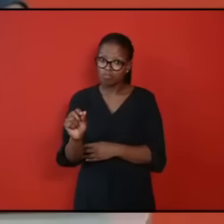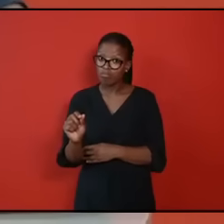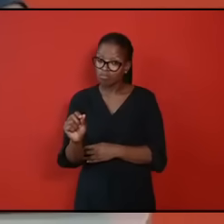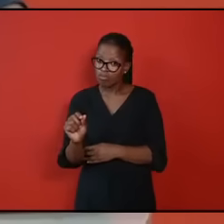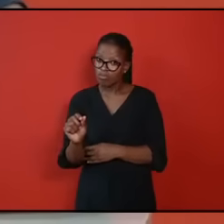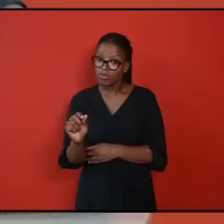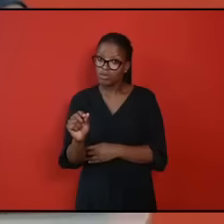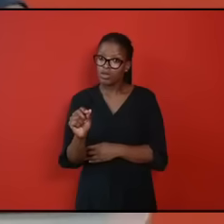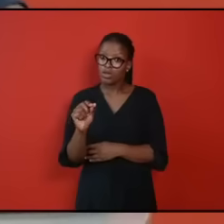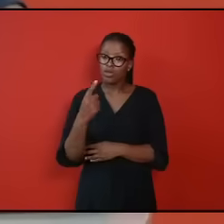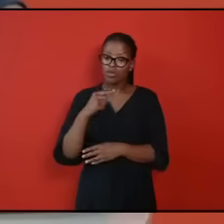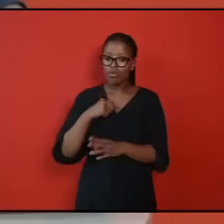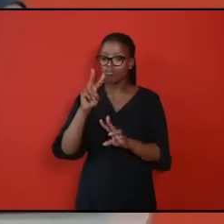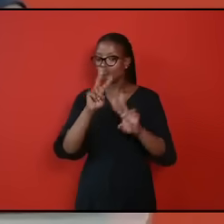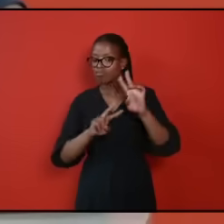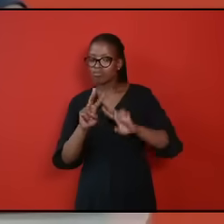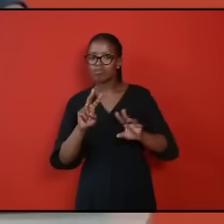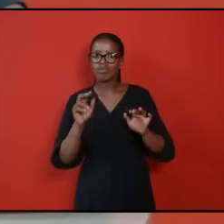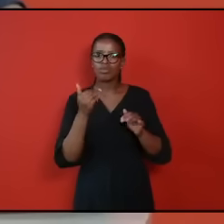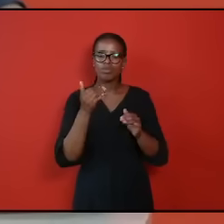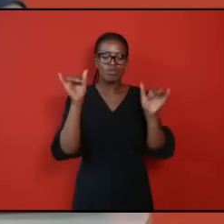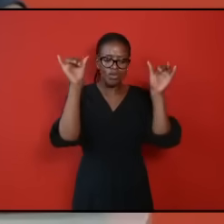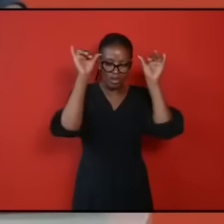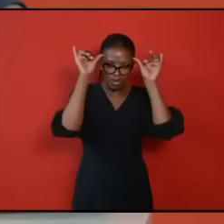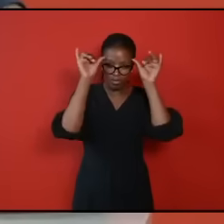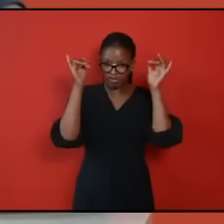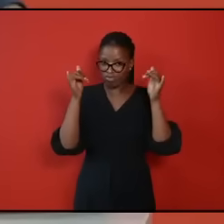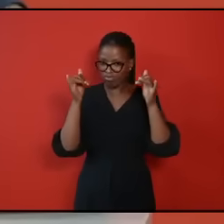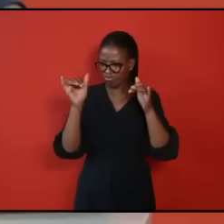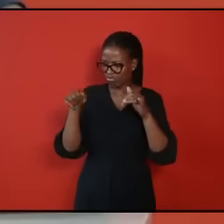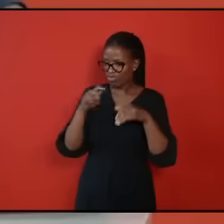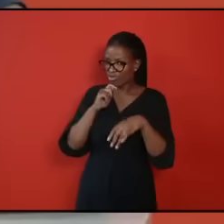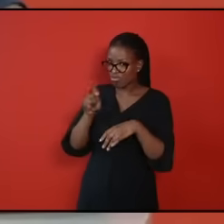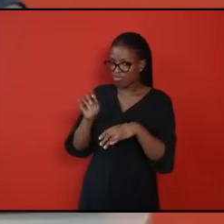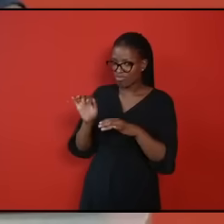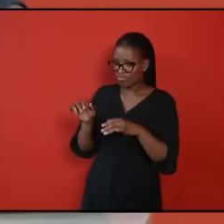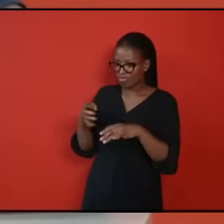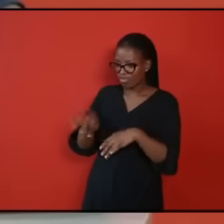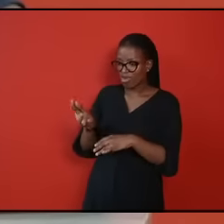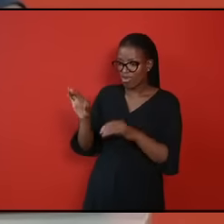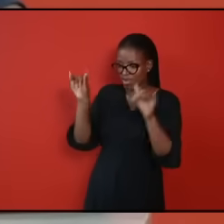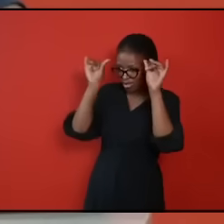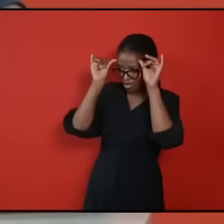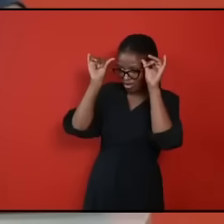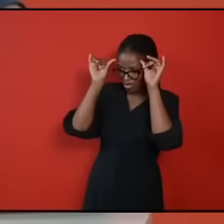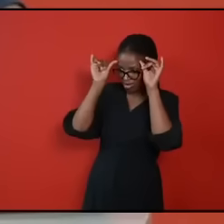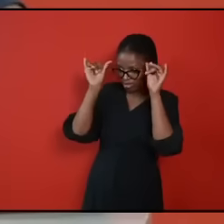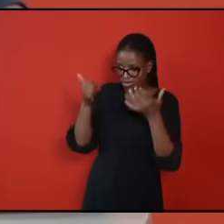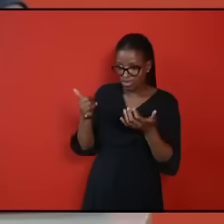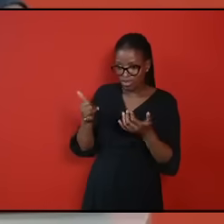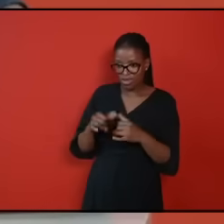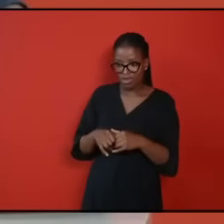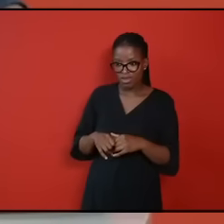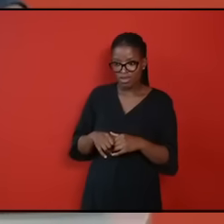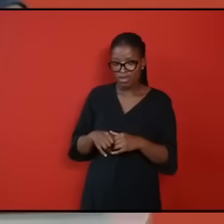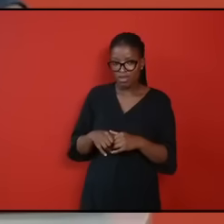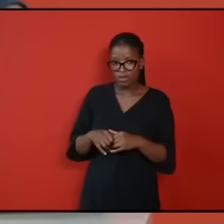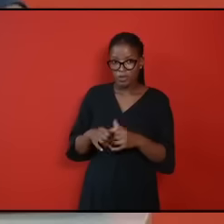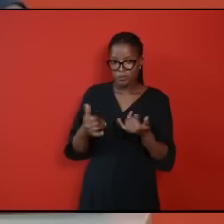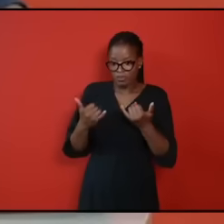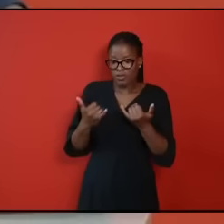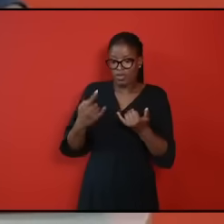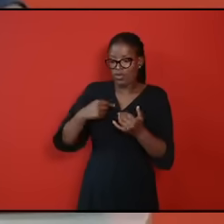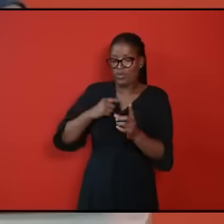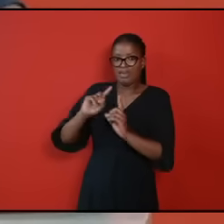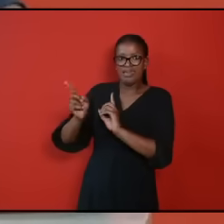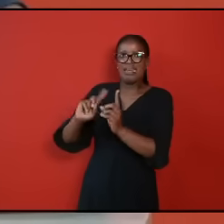going to look after cows. We've got cows. Going to look after cows. That's why you'll talk about toilet. You